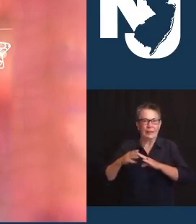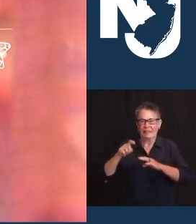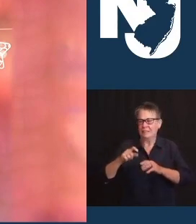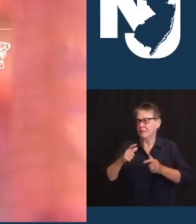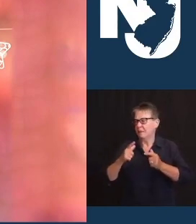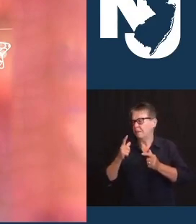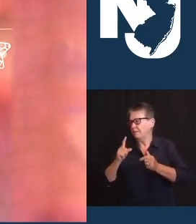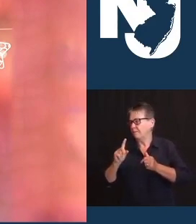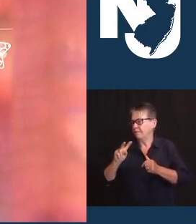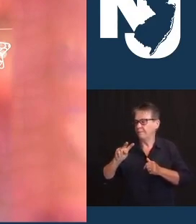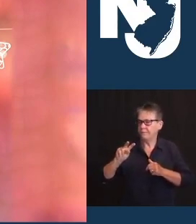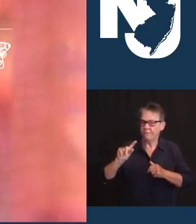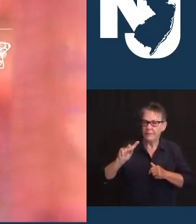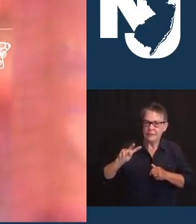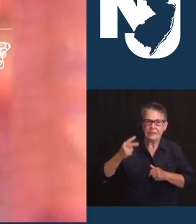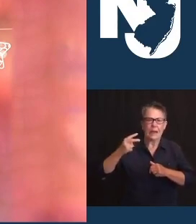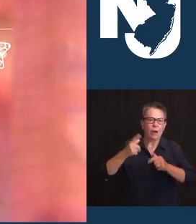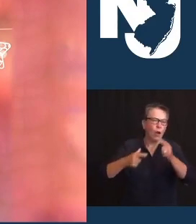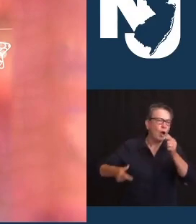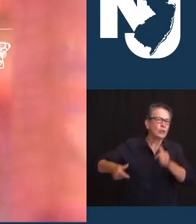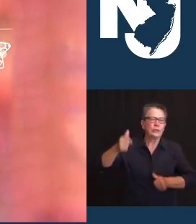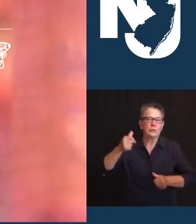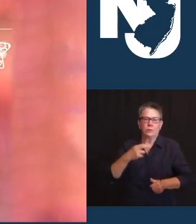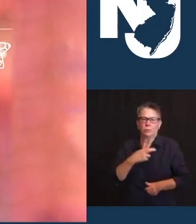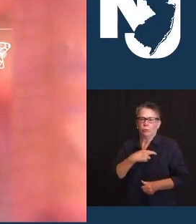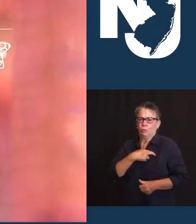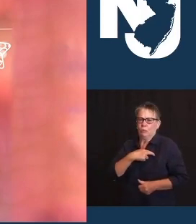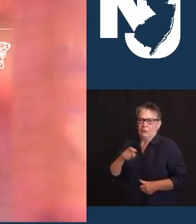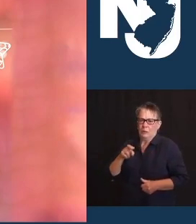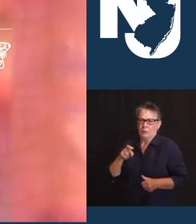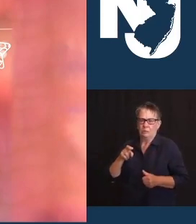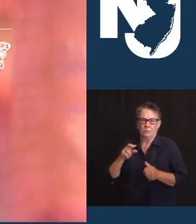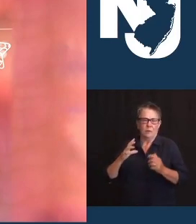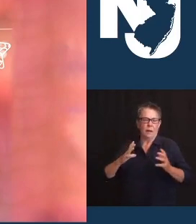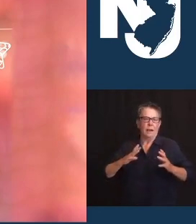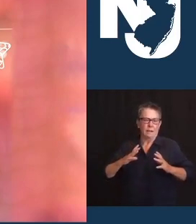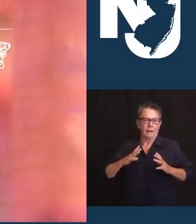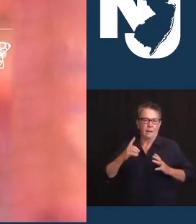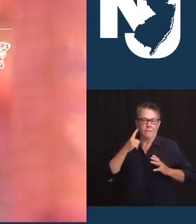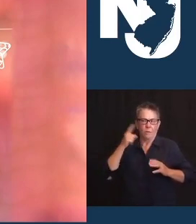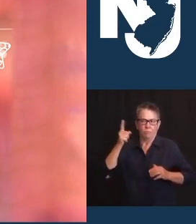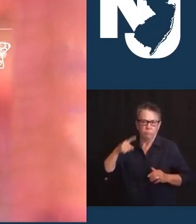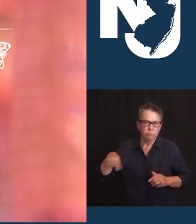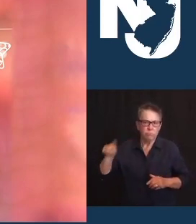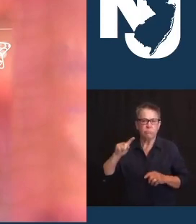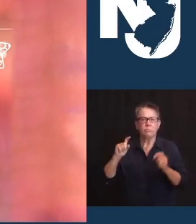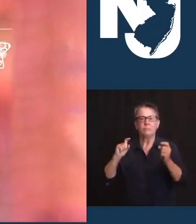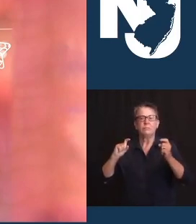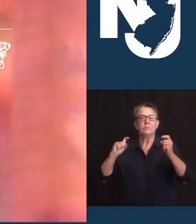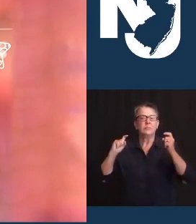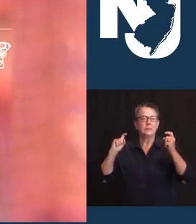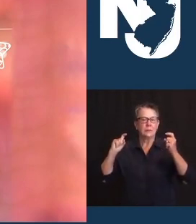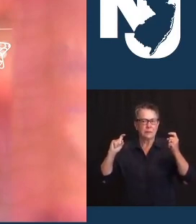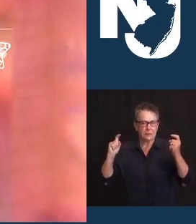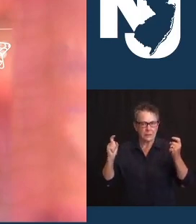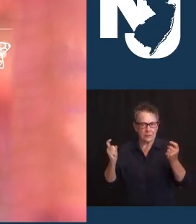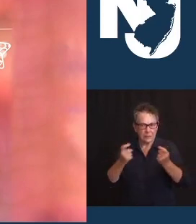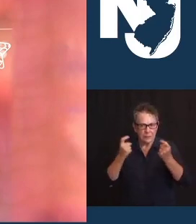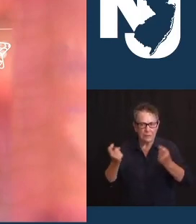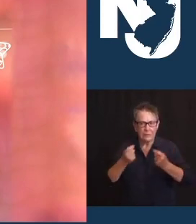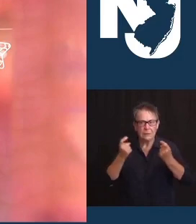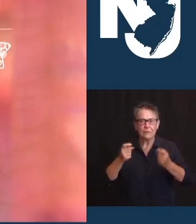al-Adha, the festival of sacrifice, commemorating God's test of Abraham and marking the end of the Hajj, the